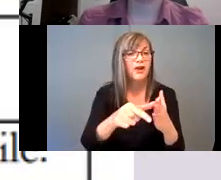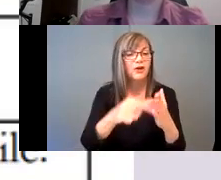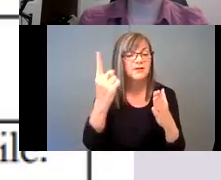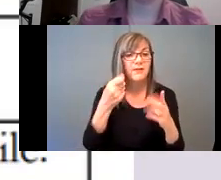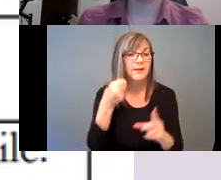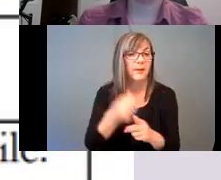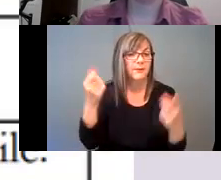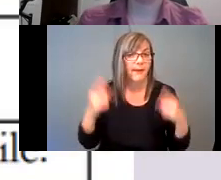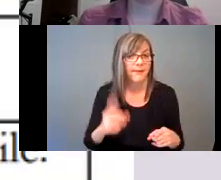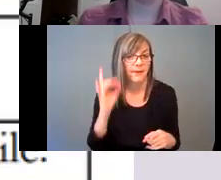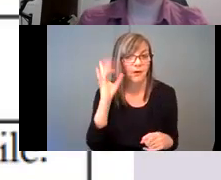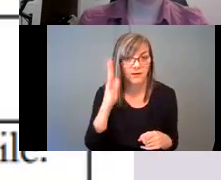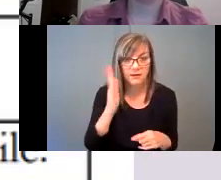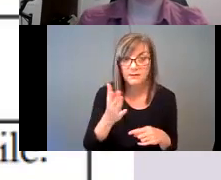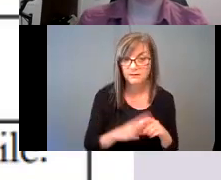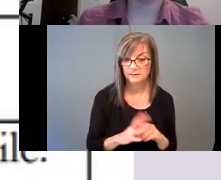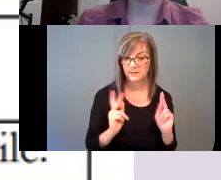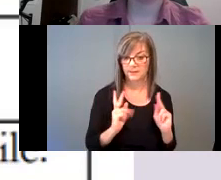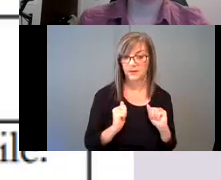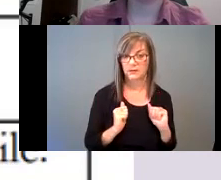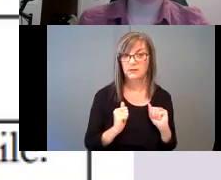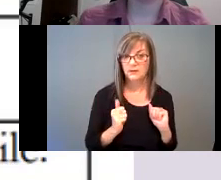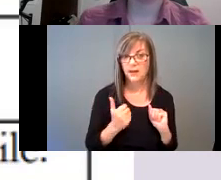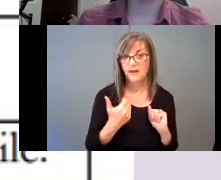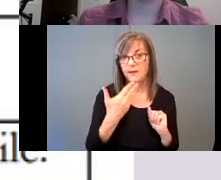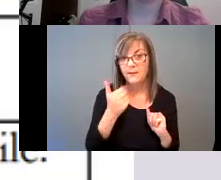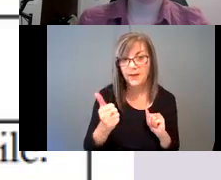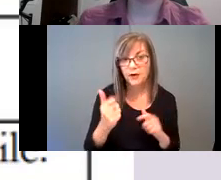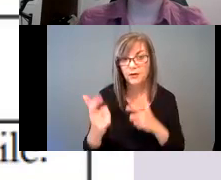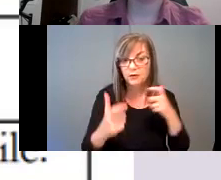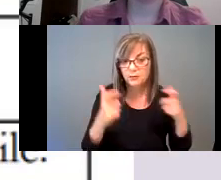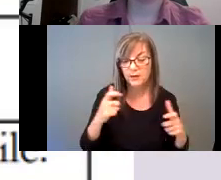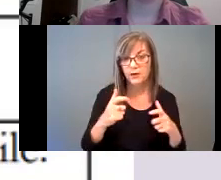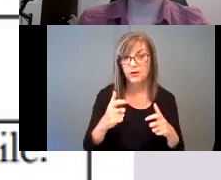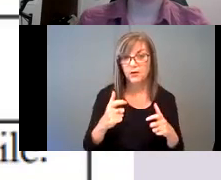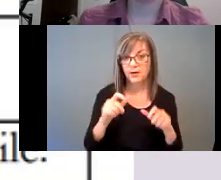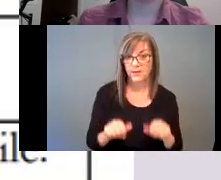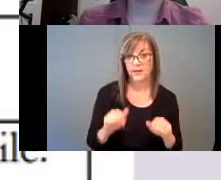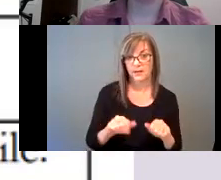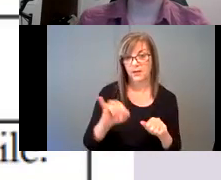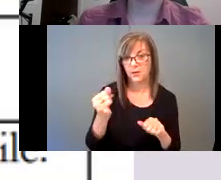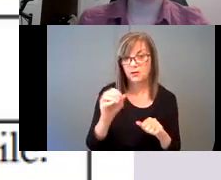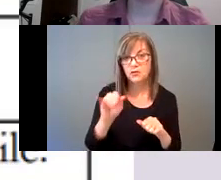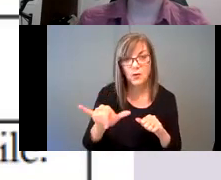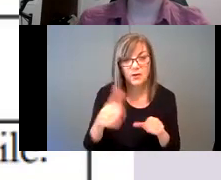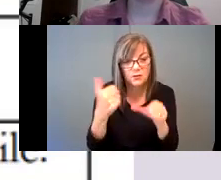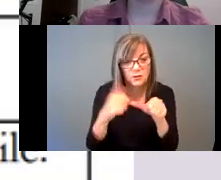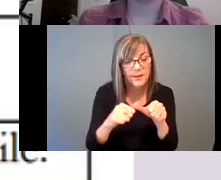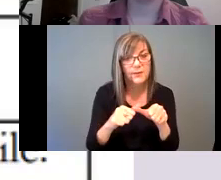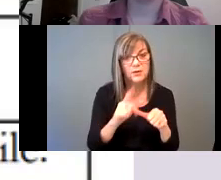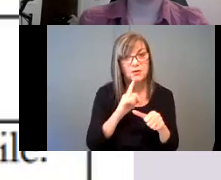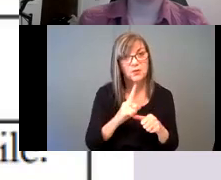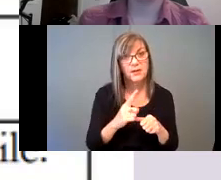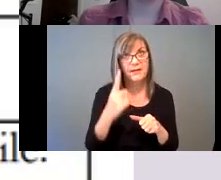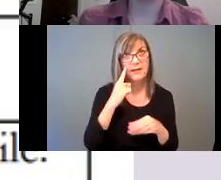drop, that people who have this greater capacity for joy use it as a reminder to practice gratitude. And so you kind of can see